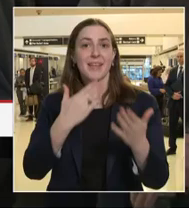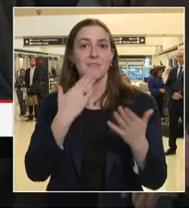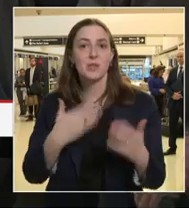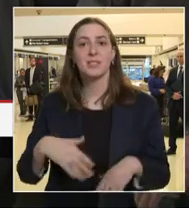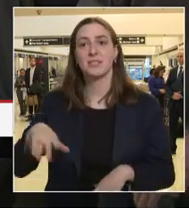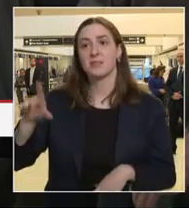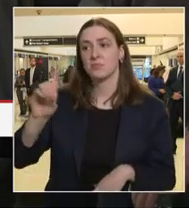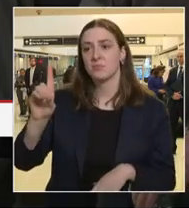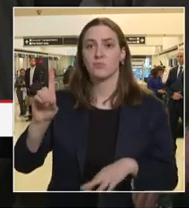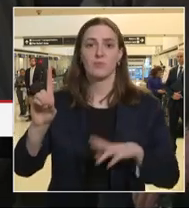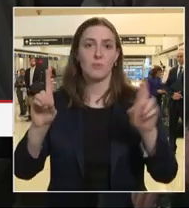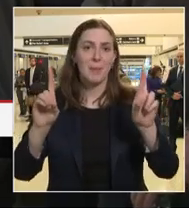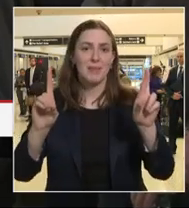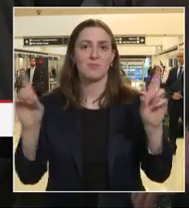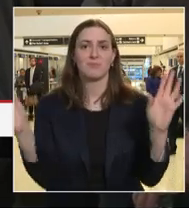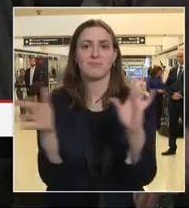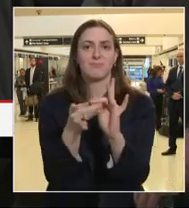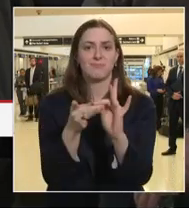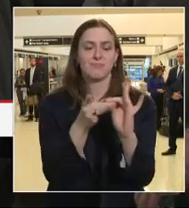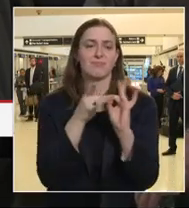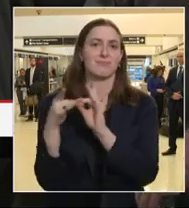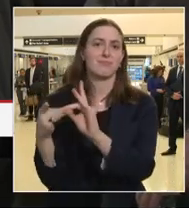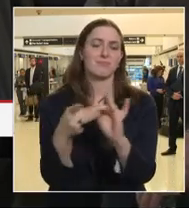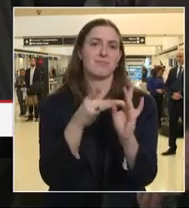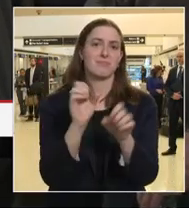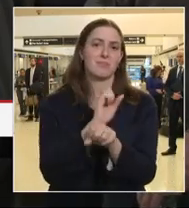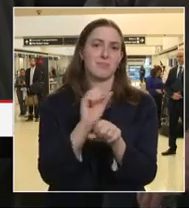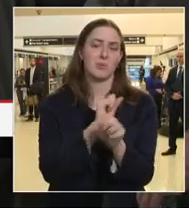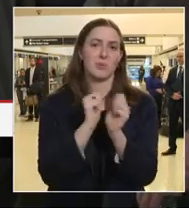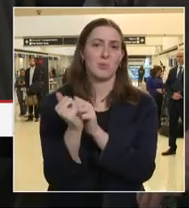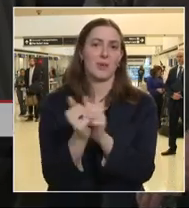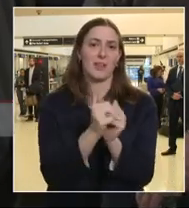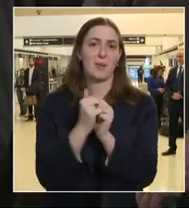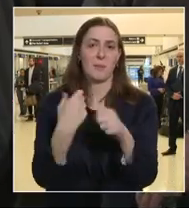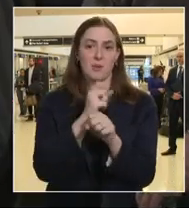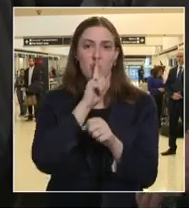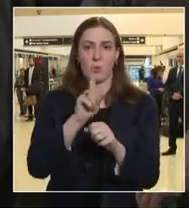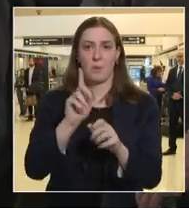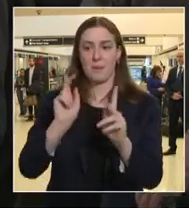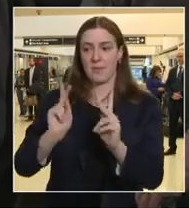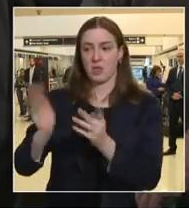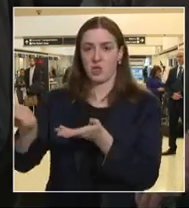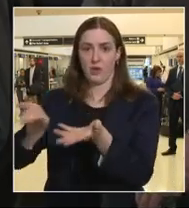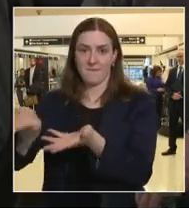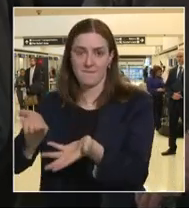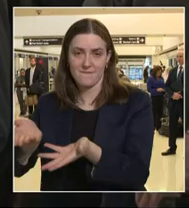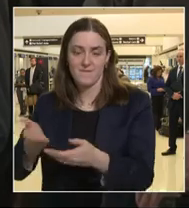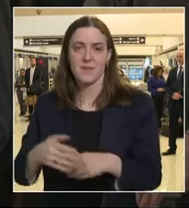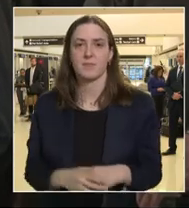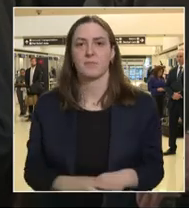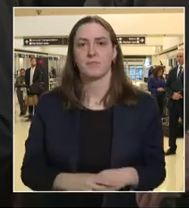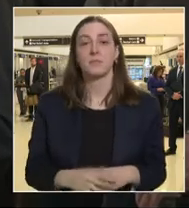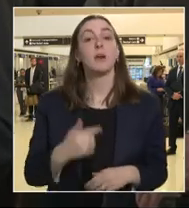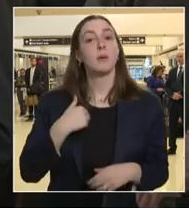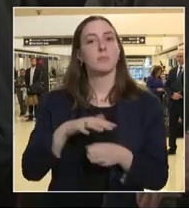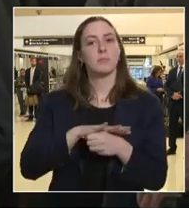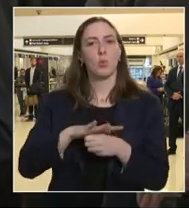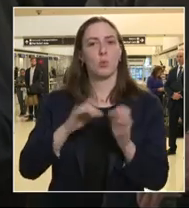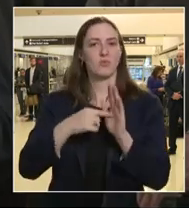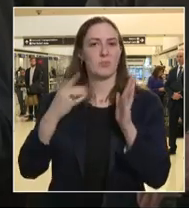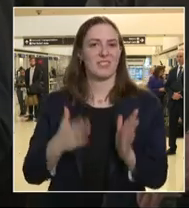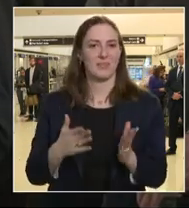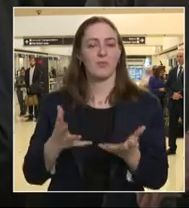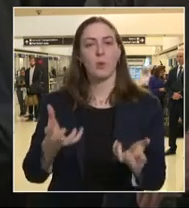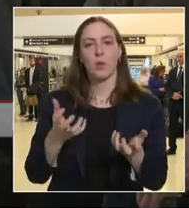over, have come together to try to make sure that people are served. As a local representative, I want the families to know